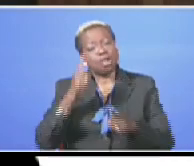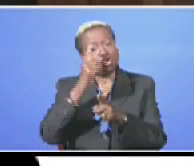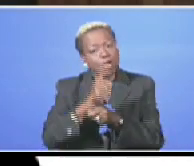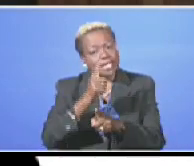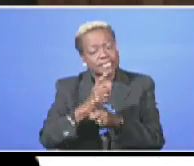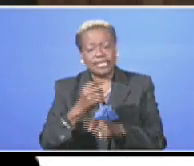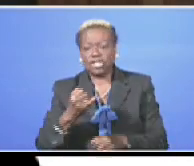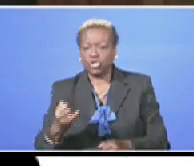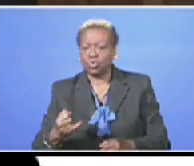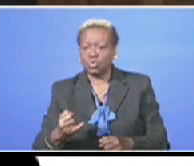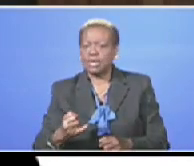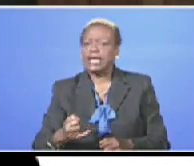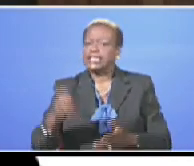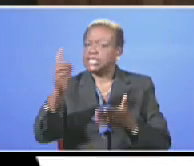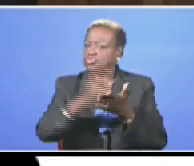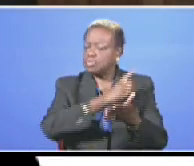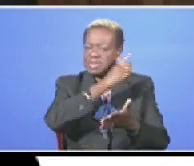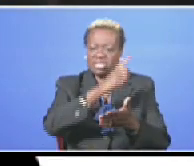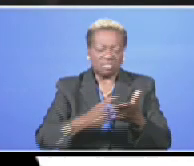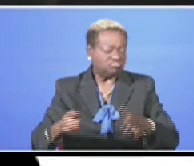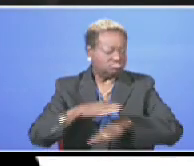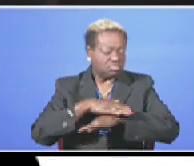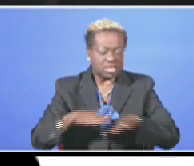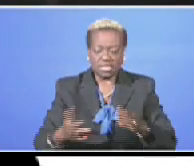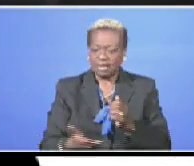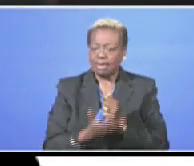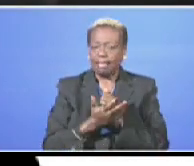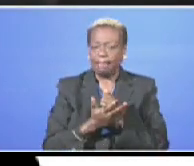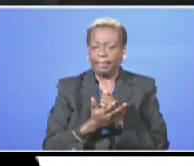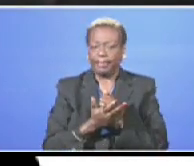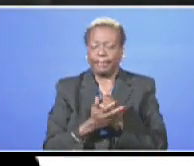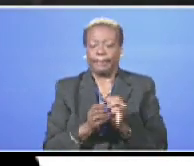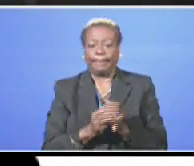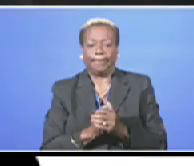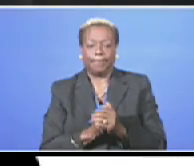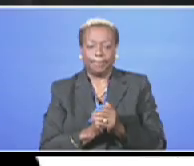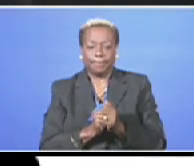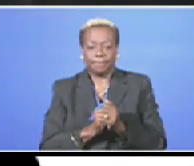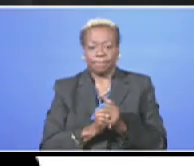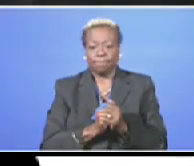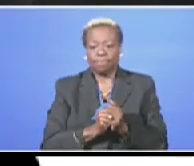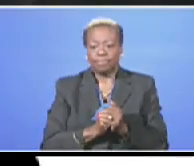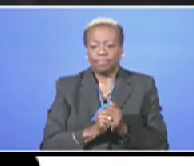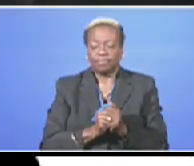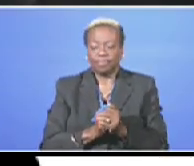discrimination, it doesn't help, it hurts actually. Cleopatra Murphy, SAT&S Network News.